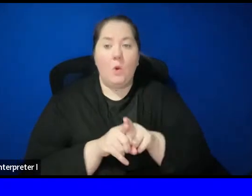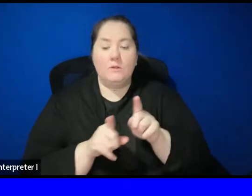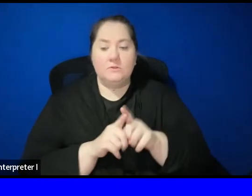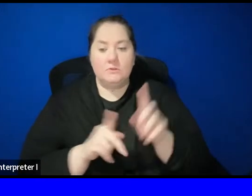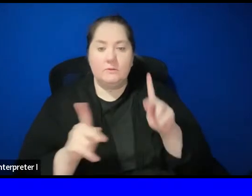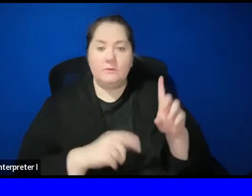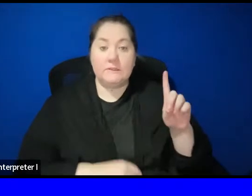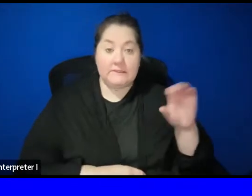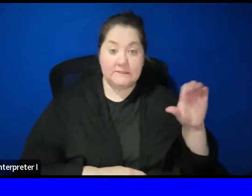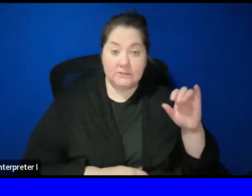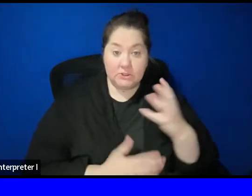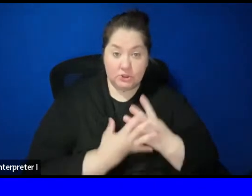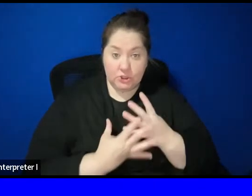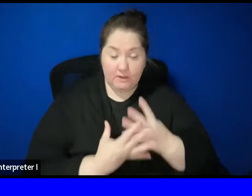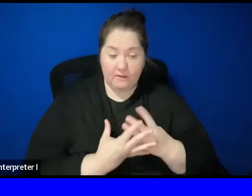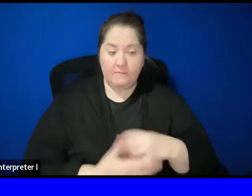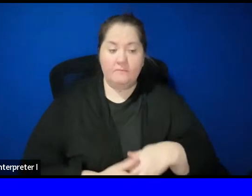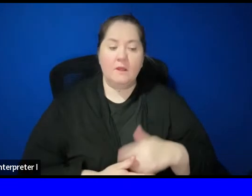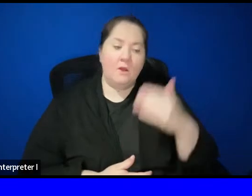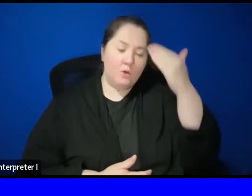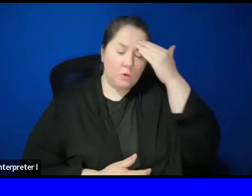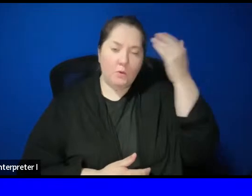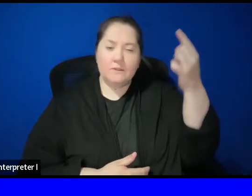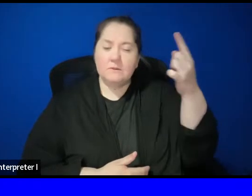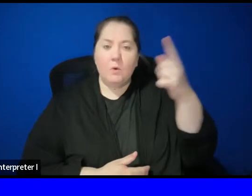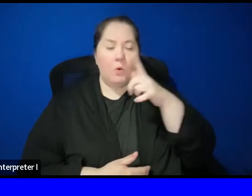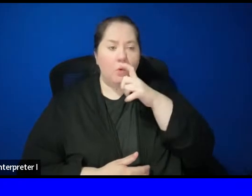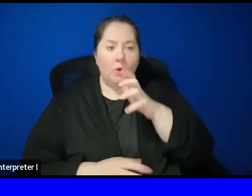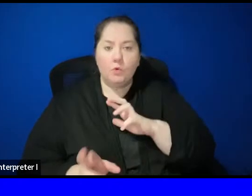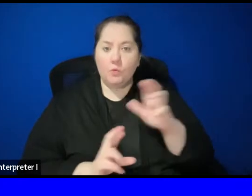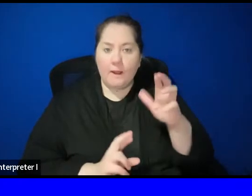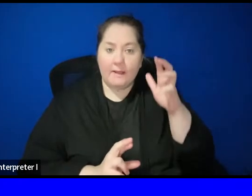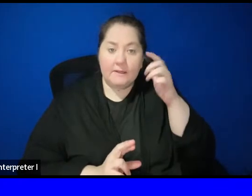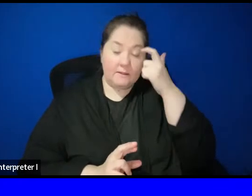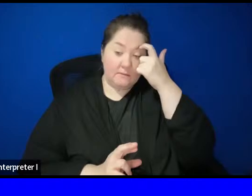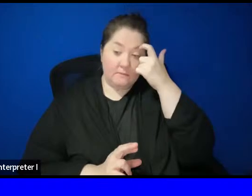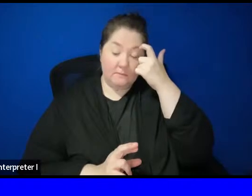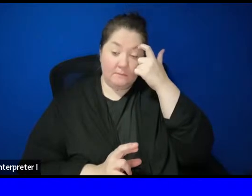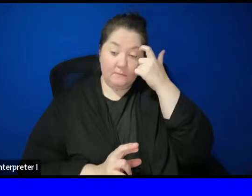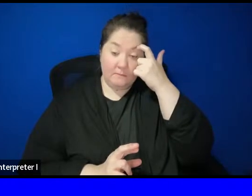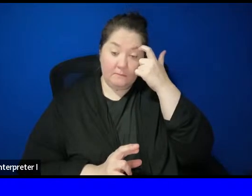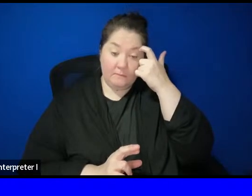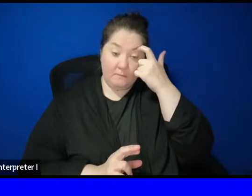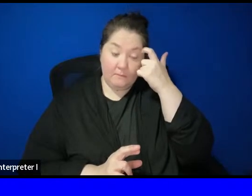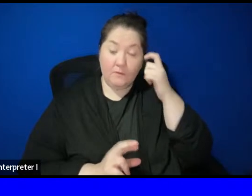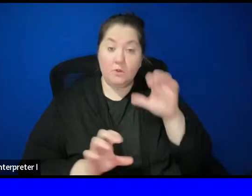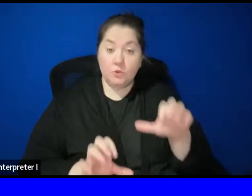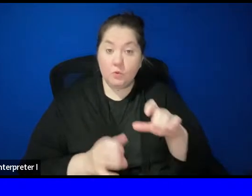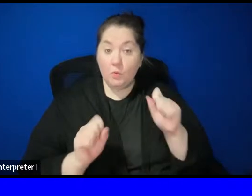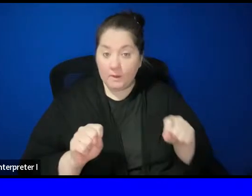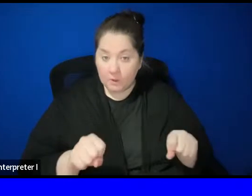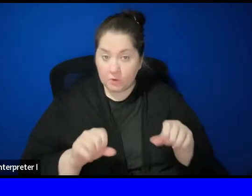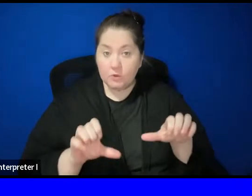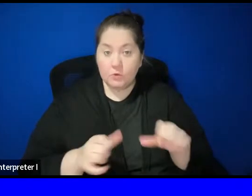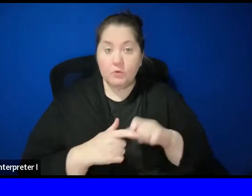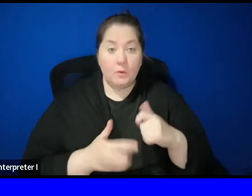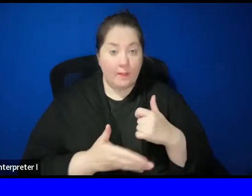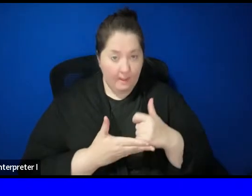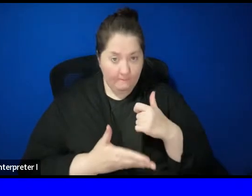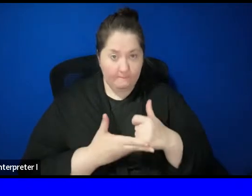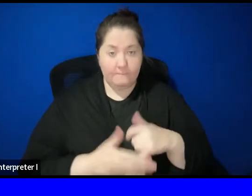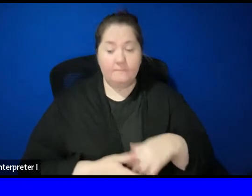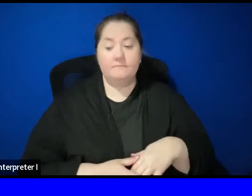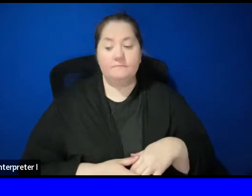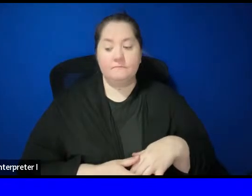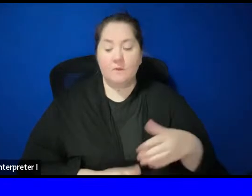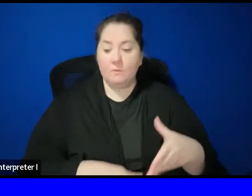DC jail. He was known as someone who was always ready to do what he could do to help his neighbors and